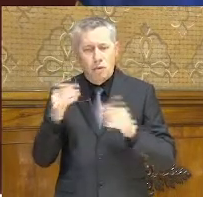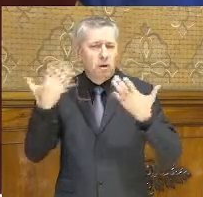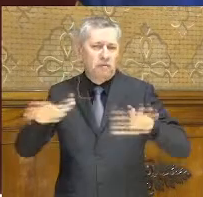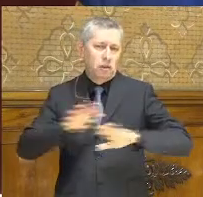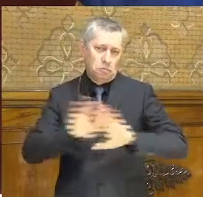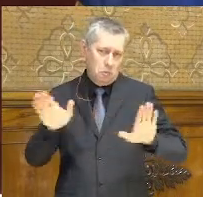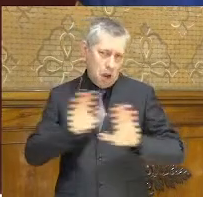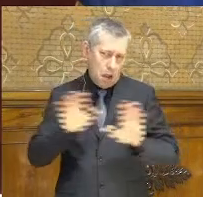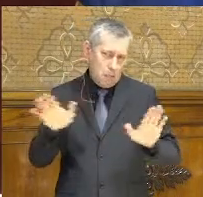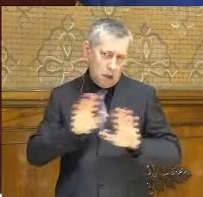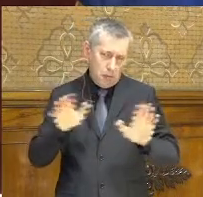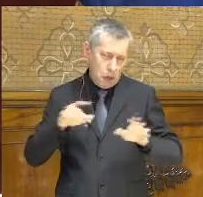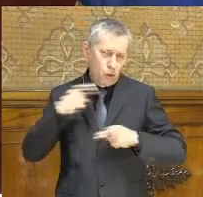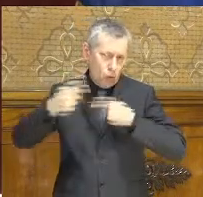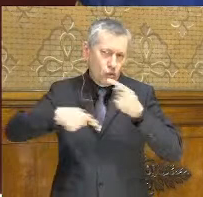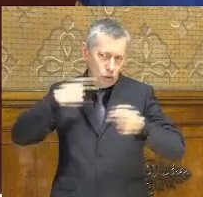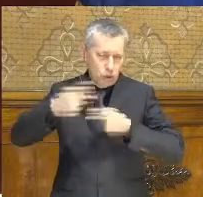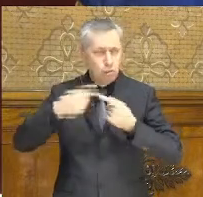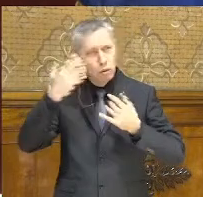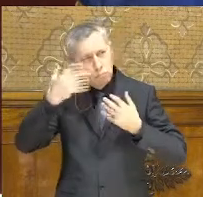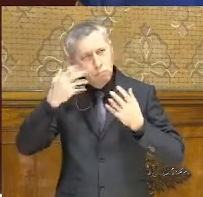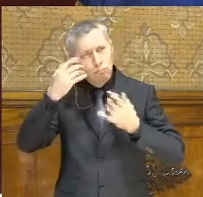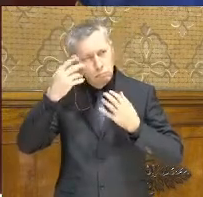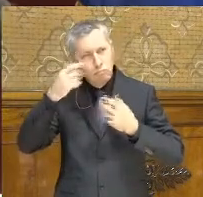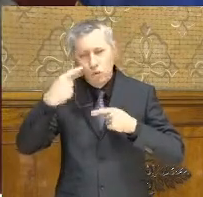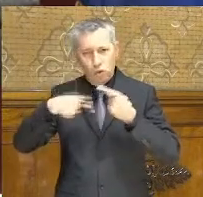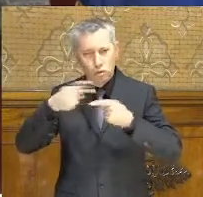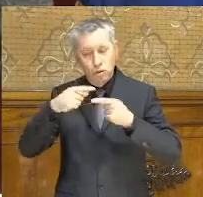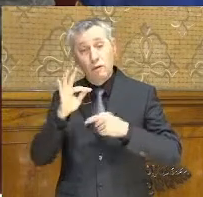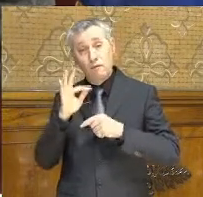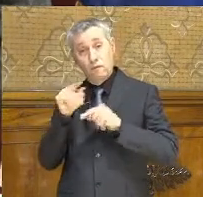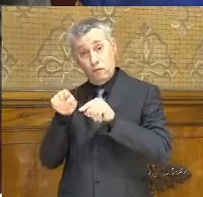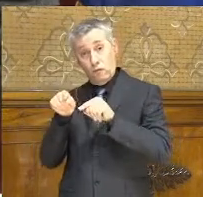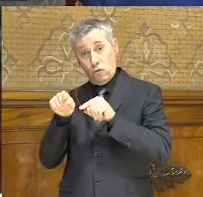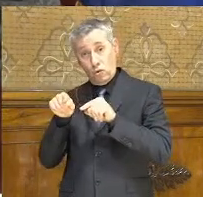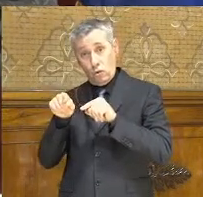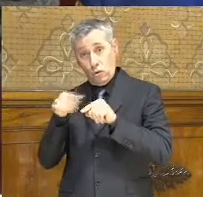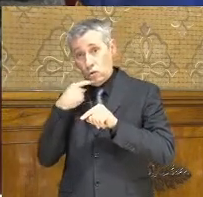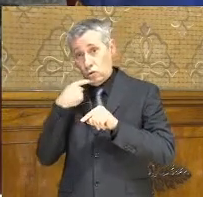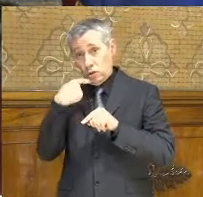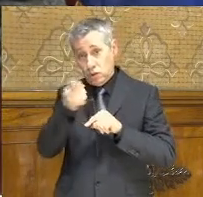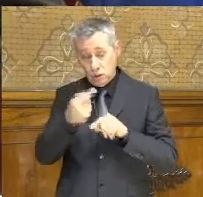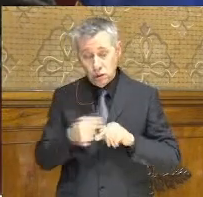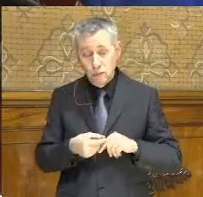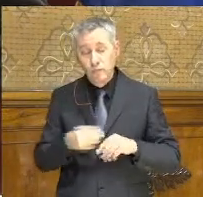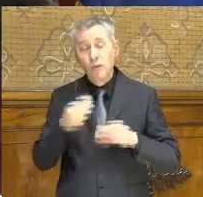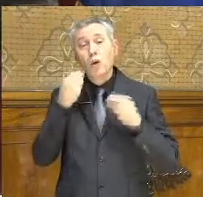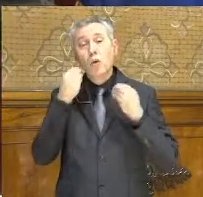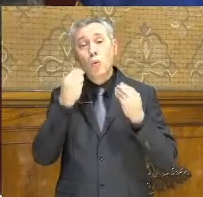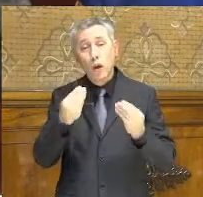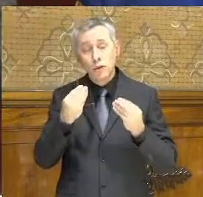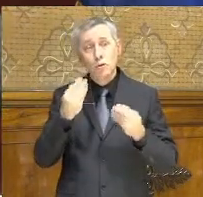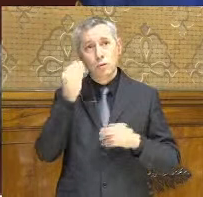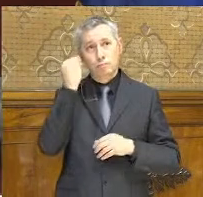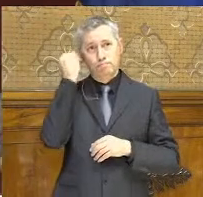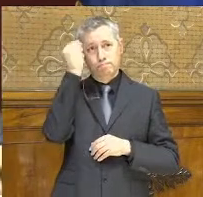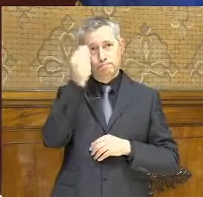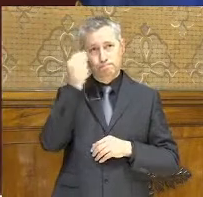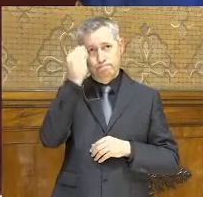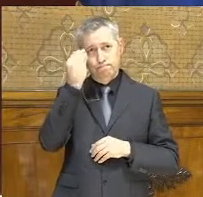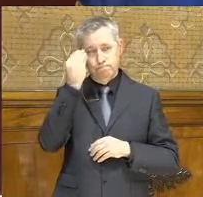it. But what Foucault said was that when we think about